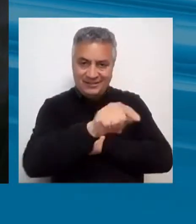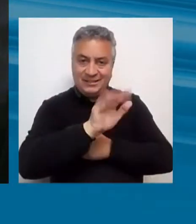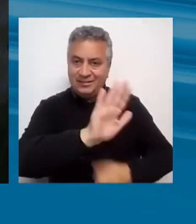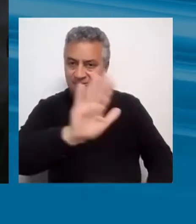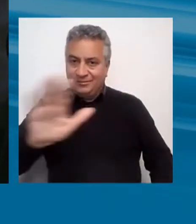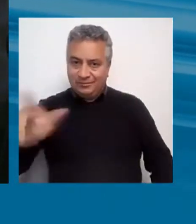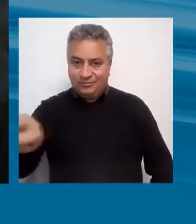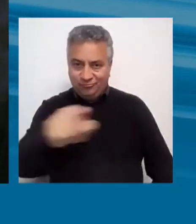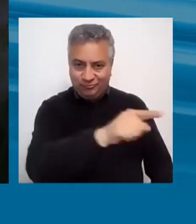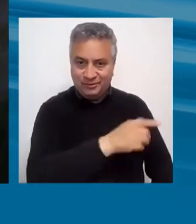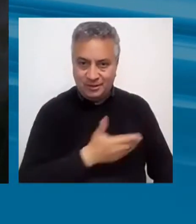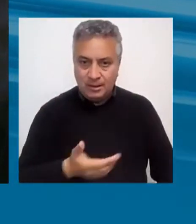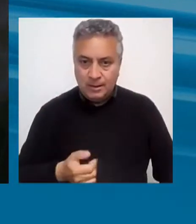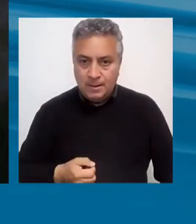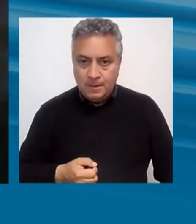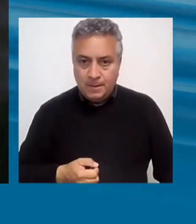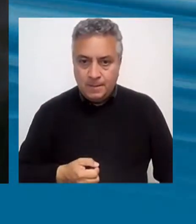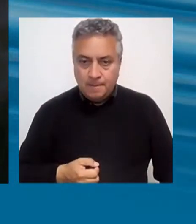policymakers.